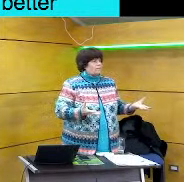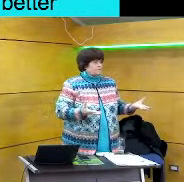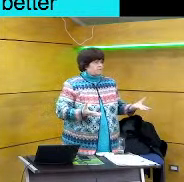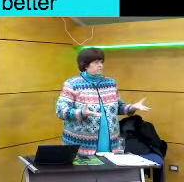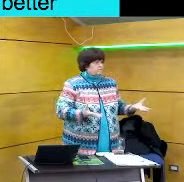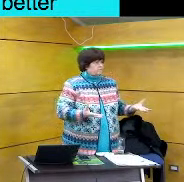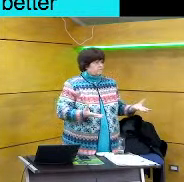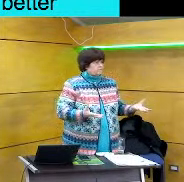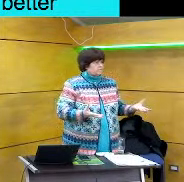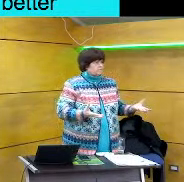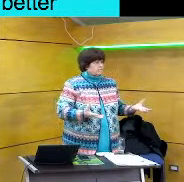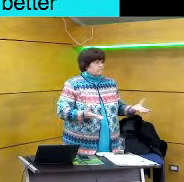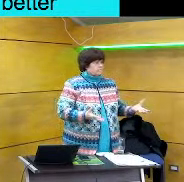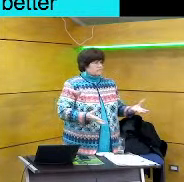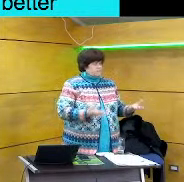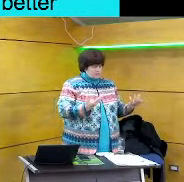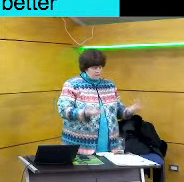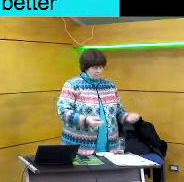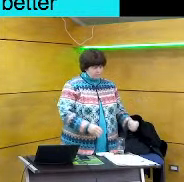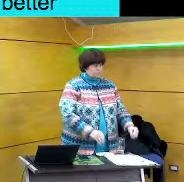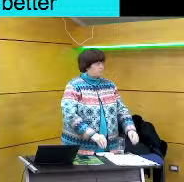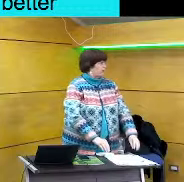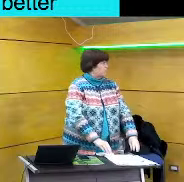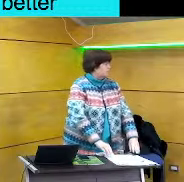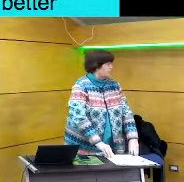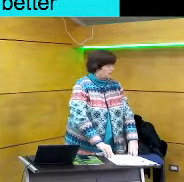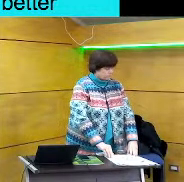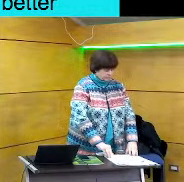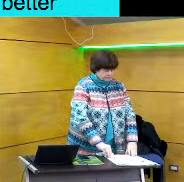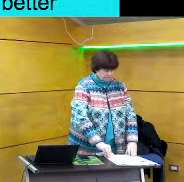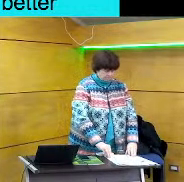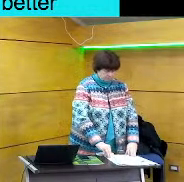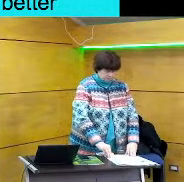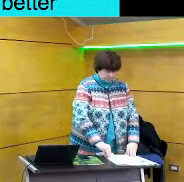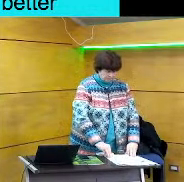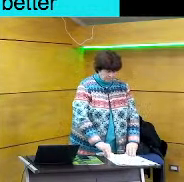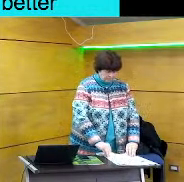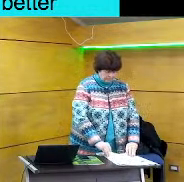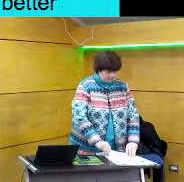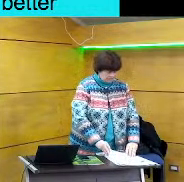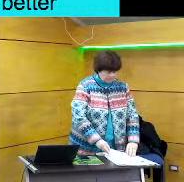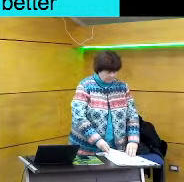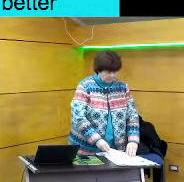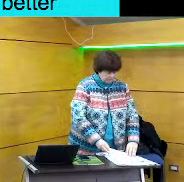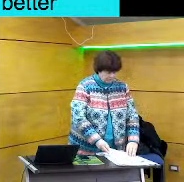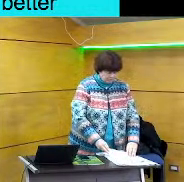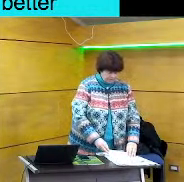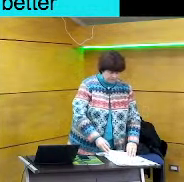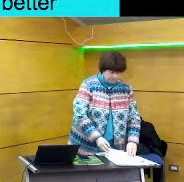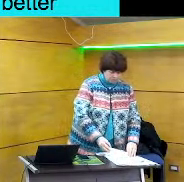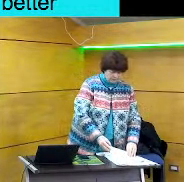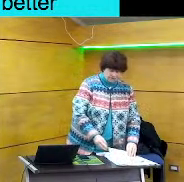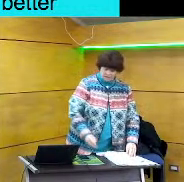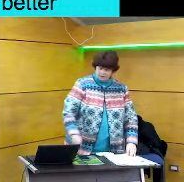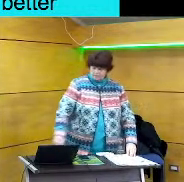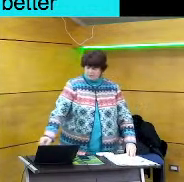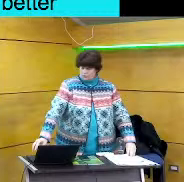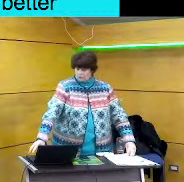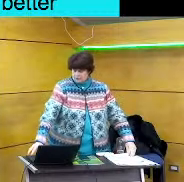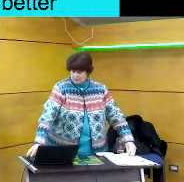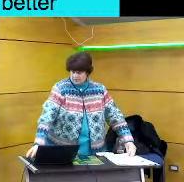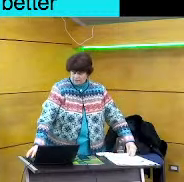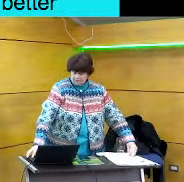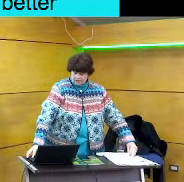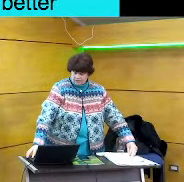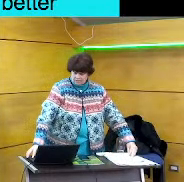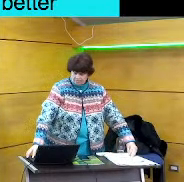out loud and be comfortable with how it sounds. It's very important to do